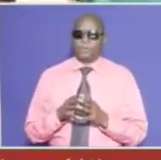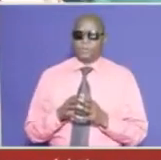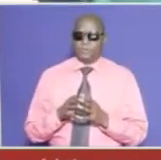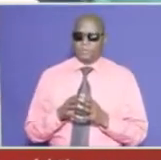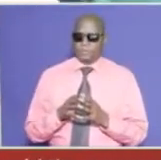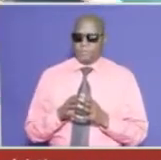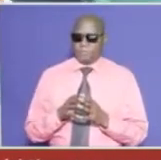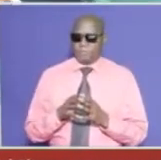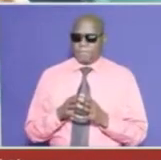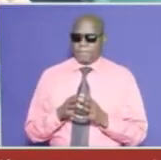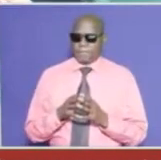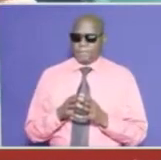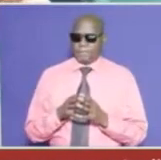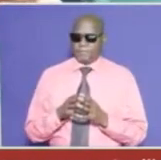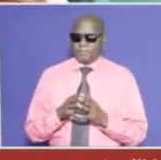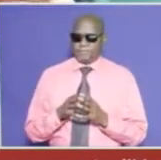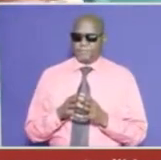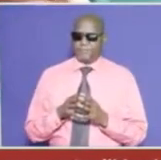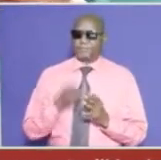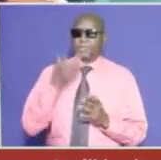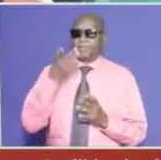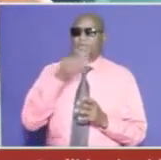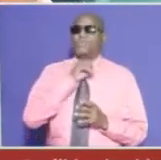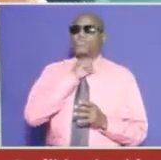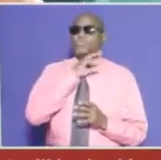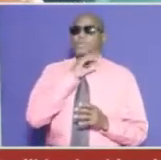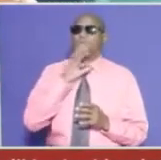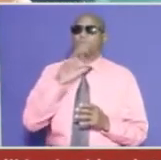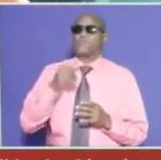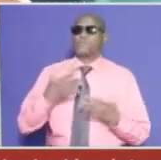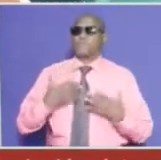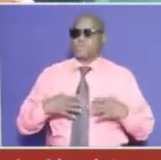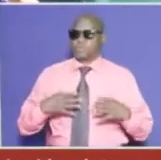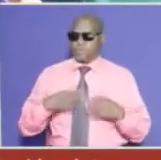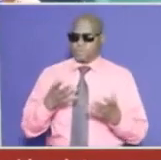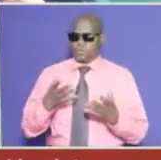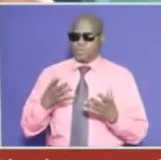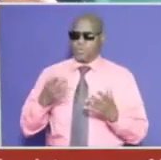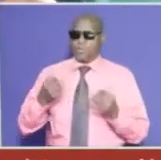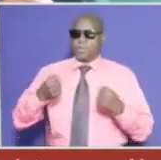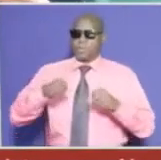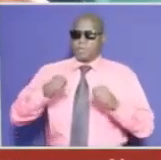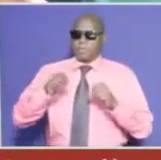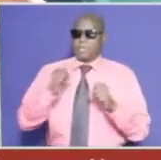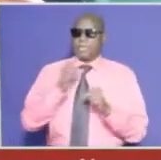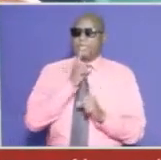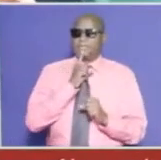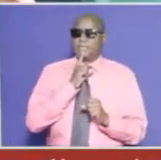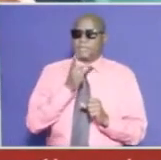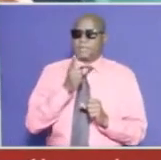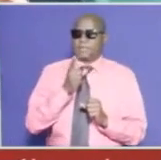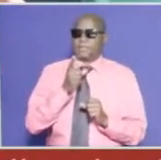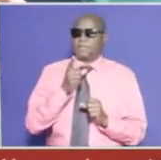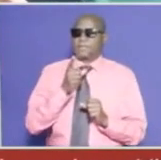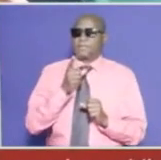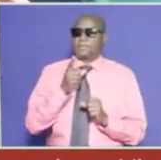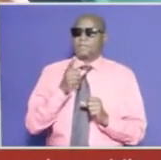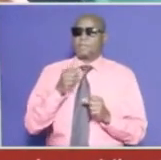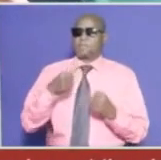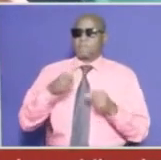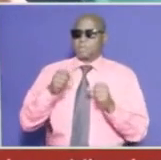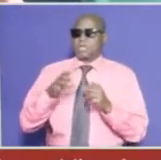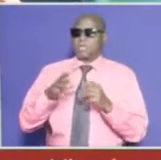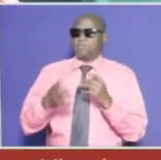sababu ya kwamba kuna malalamishi kutoka wananchi waendeshaji wa pikipiki wanasema ya kwamba mara pikipiki zao